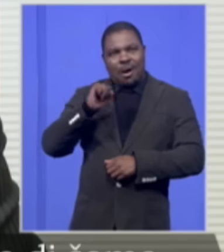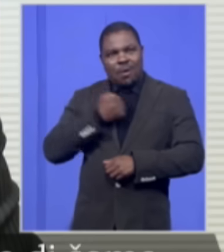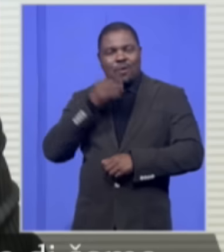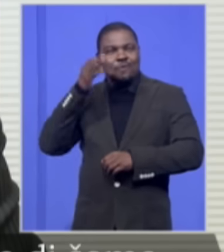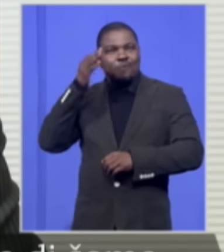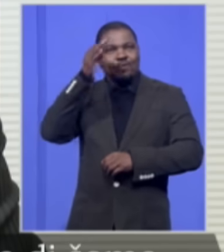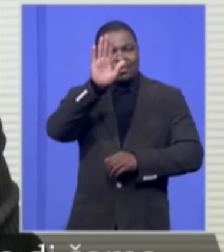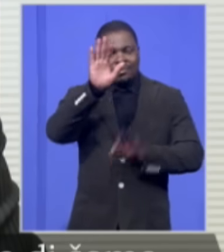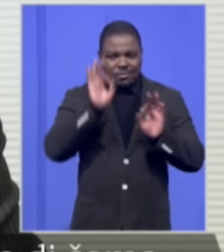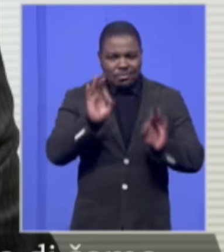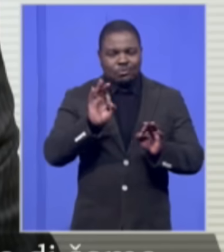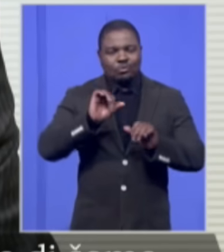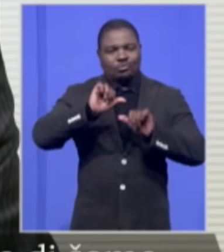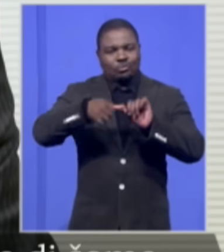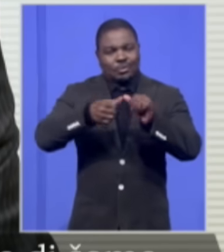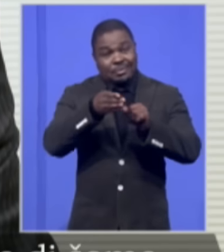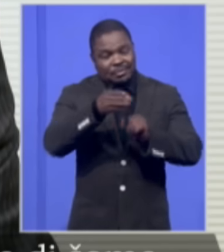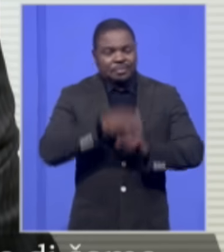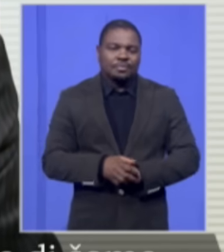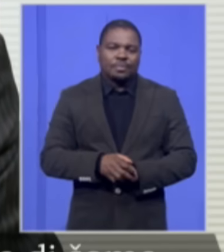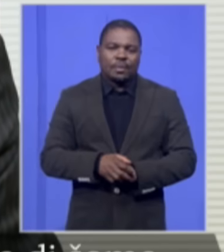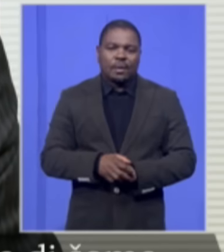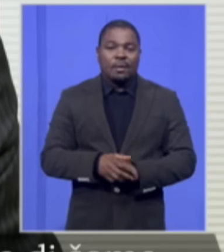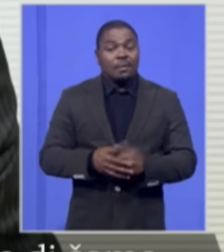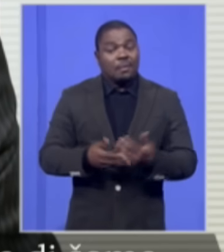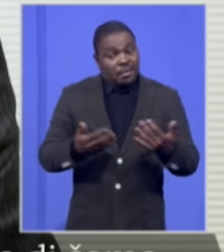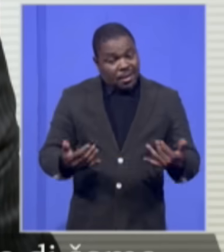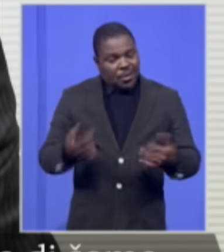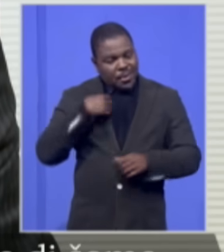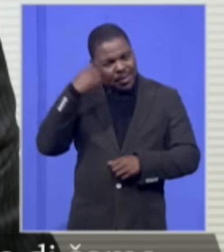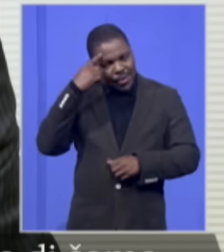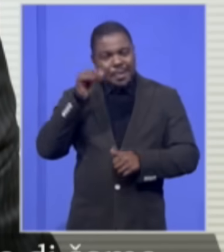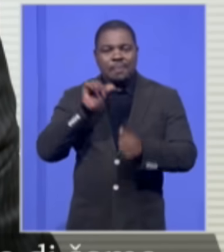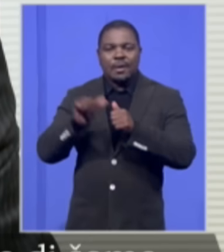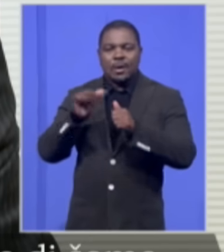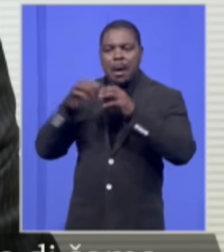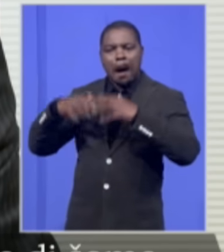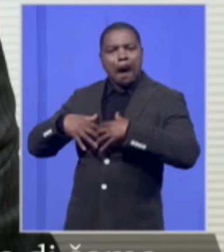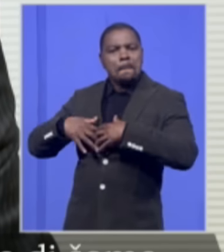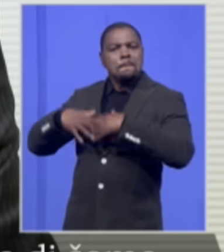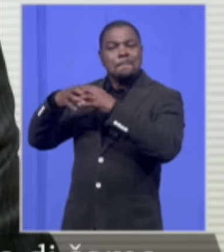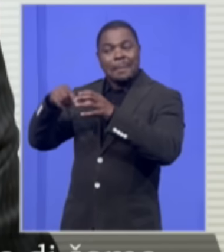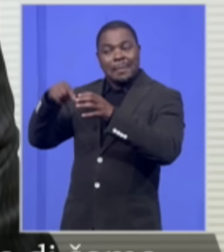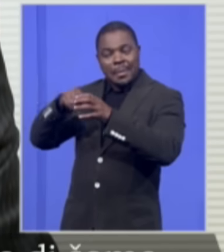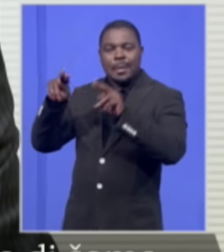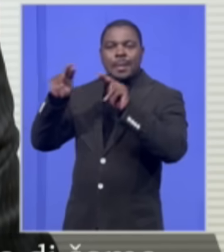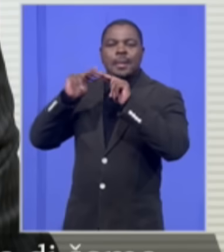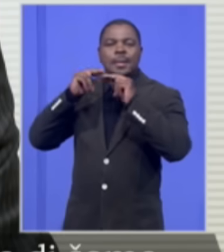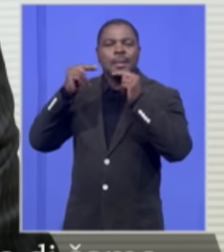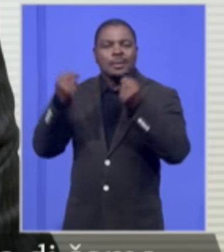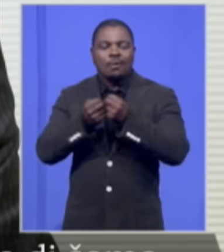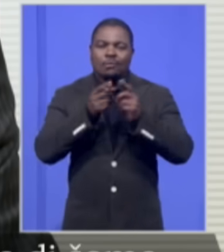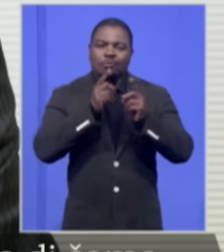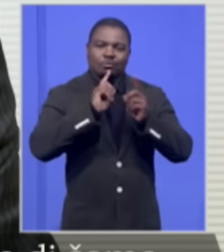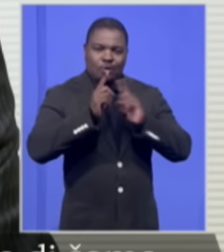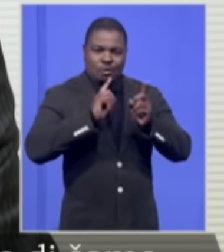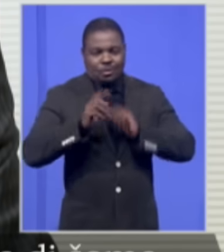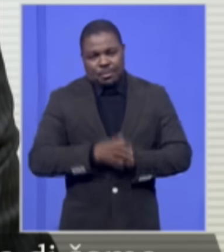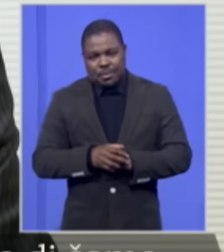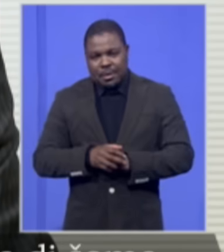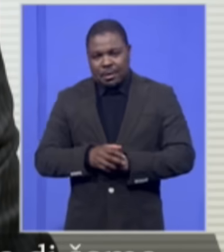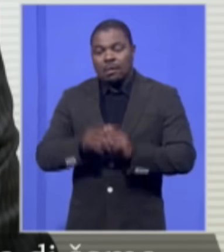future generations. That is why we have agreed to convene an inclusive national dialogue. The